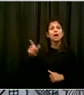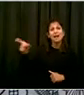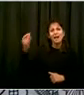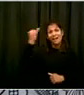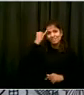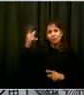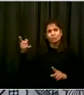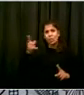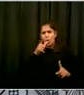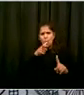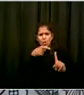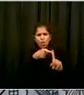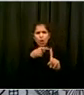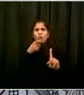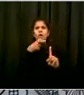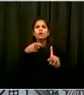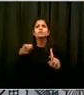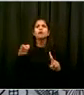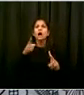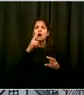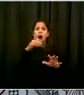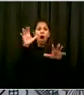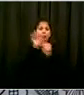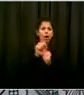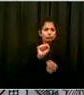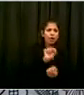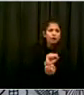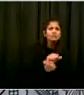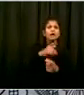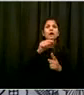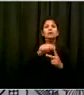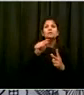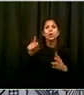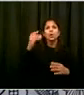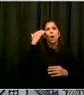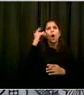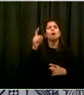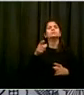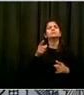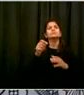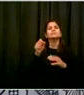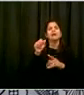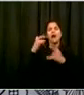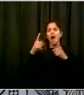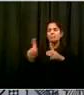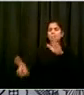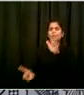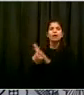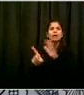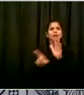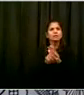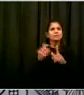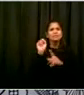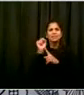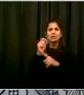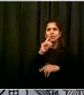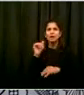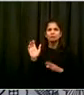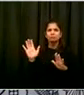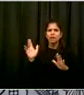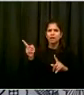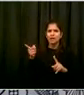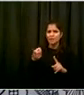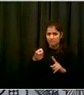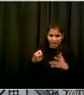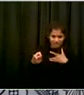haven't spoken to the commissioner about every detail of what happened last night, but I did speak to him about the approach that will happen